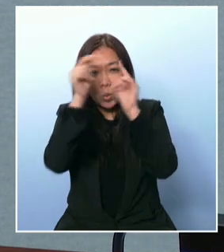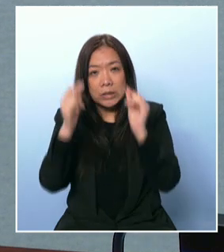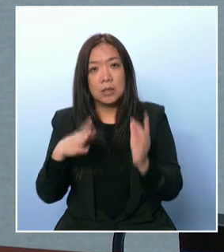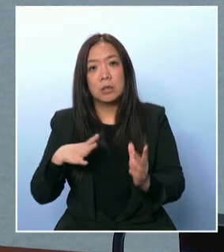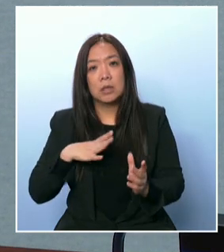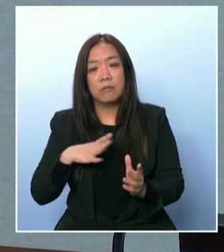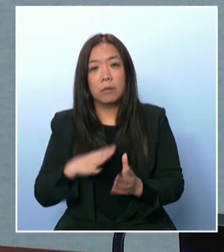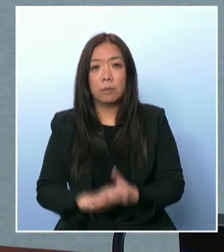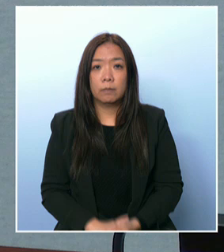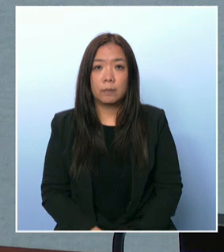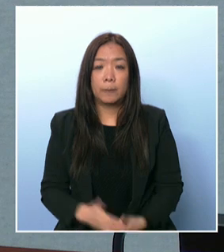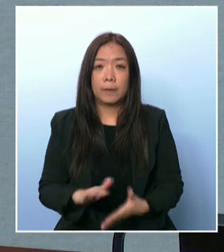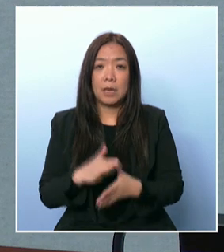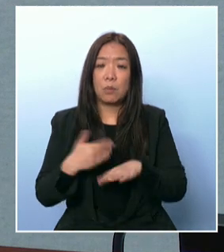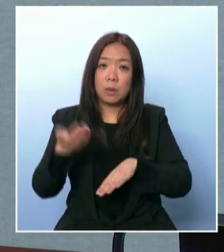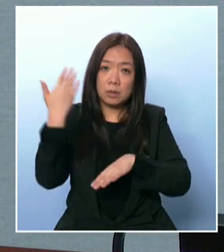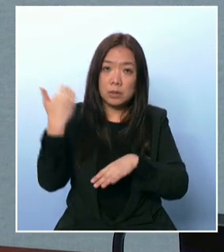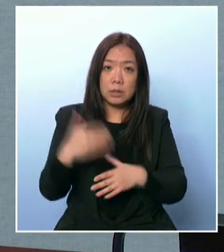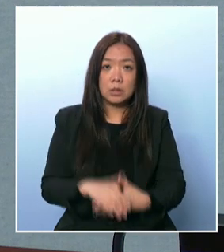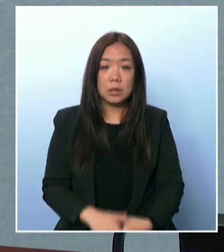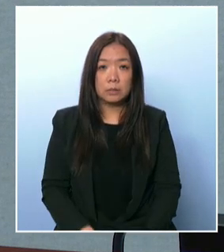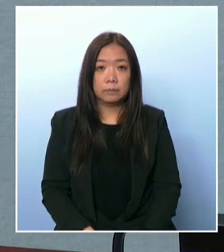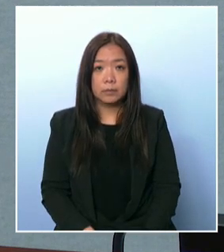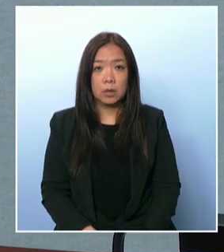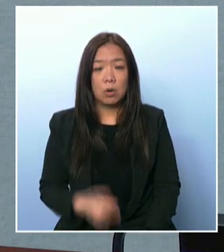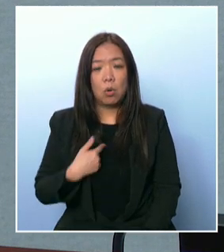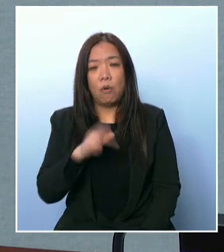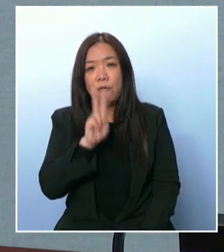So CM nurses are also